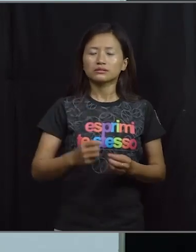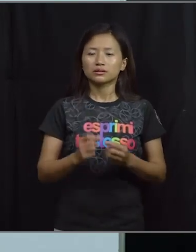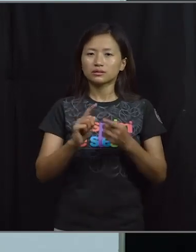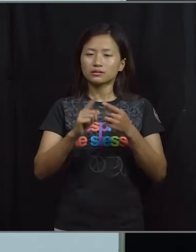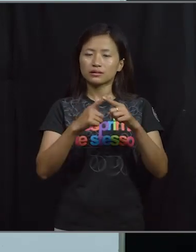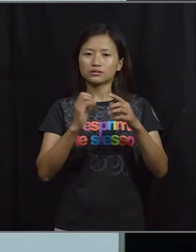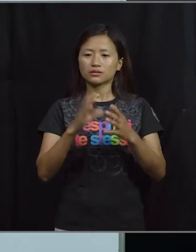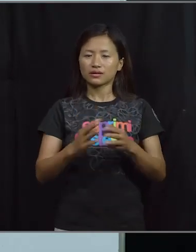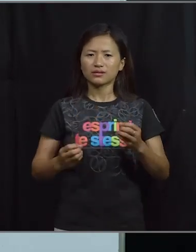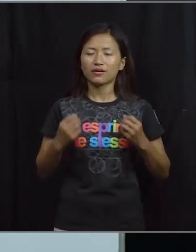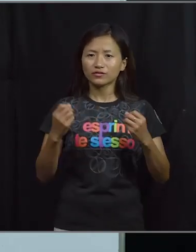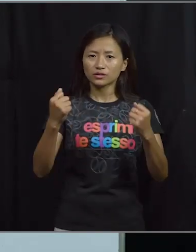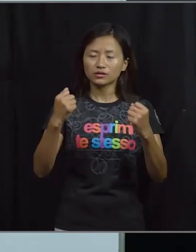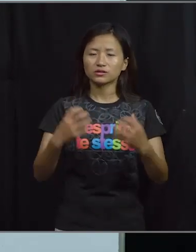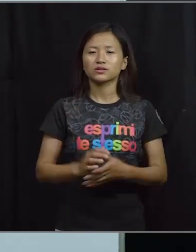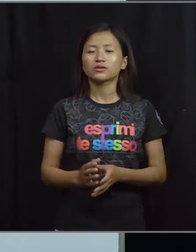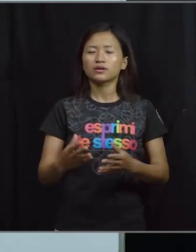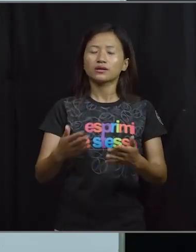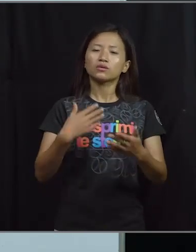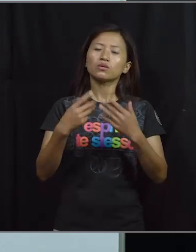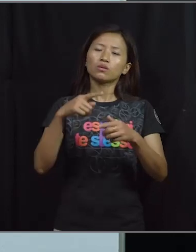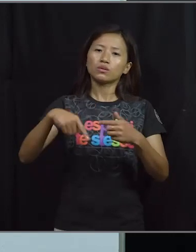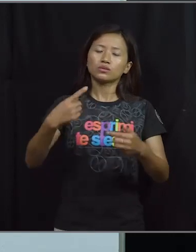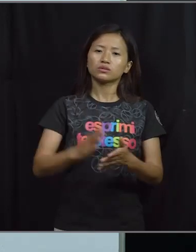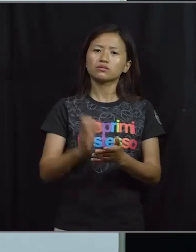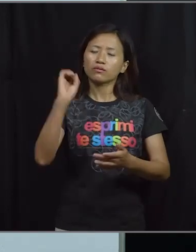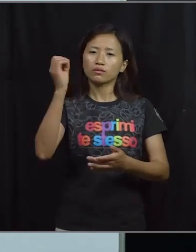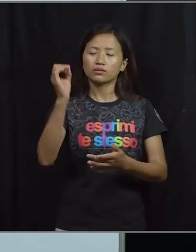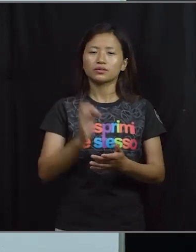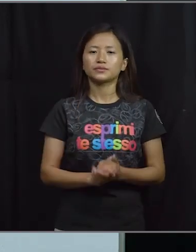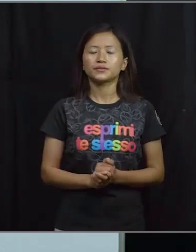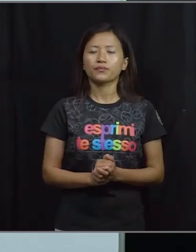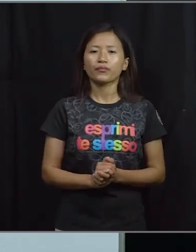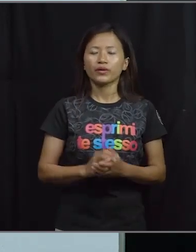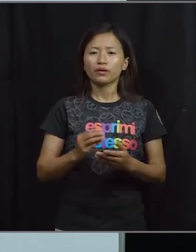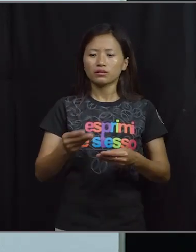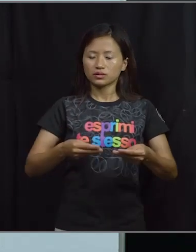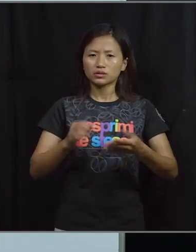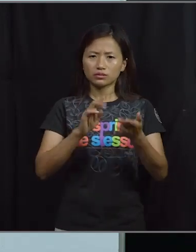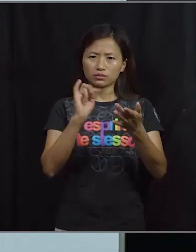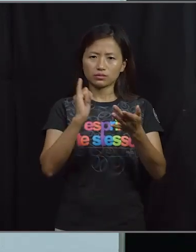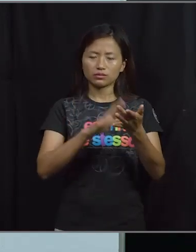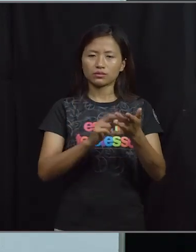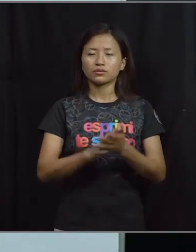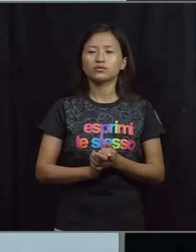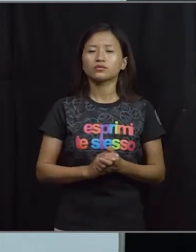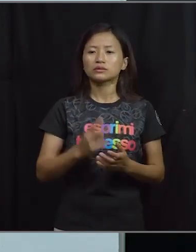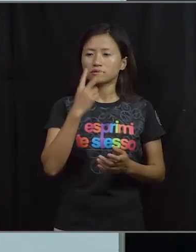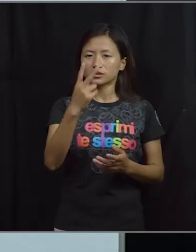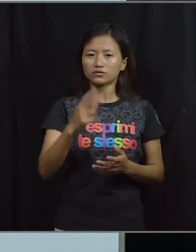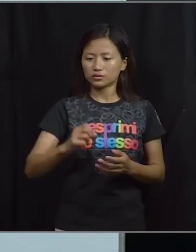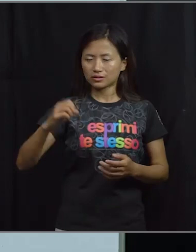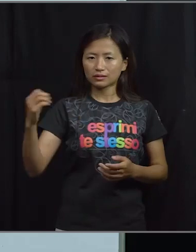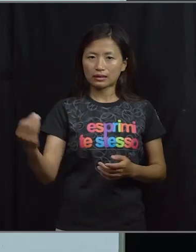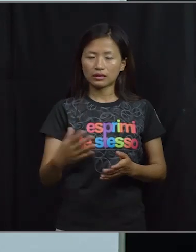and enthusiastic to seek attractive opportunities. So innovative entrepreneurs always seek for new